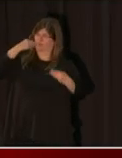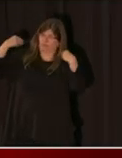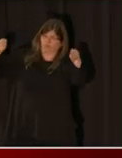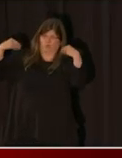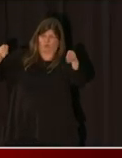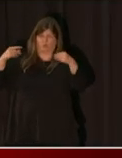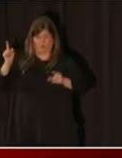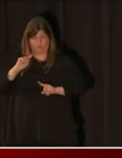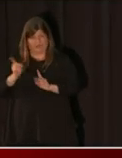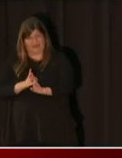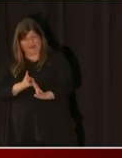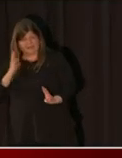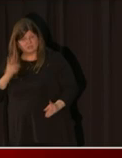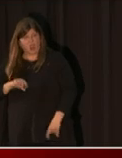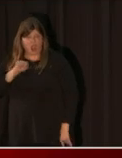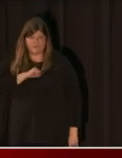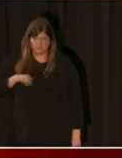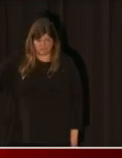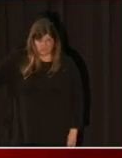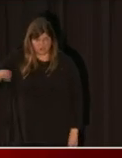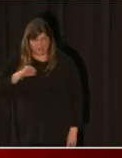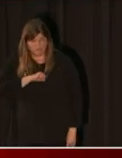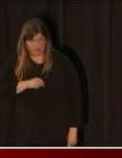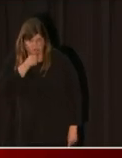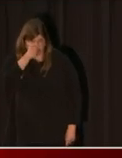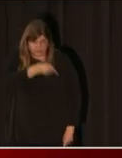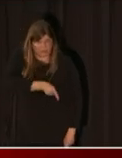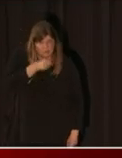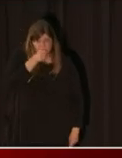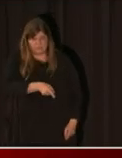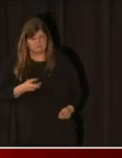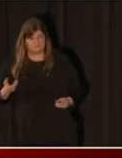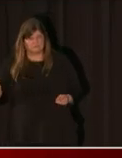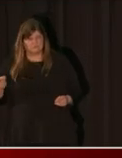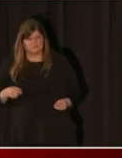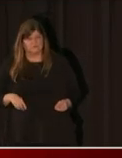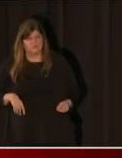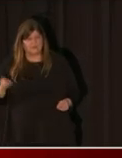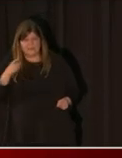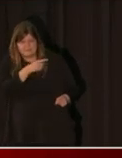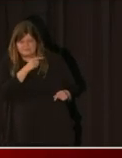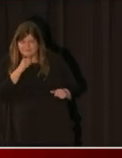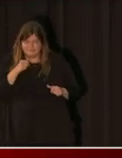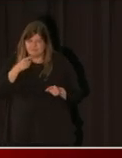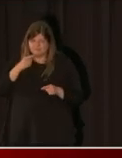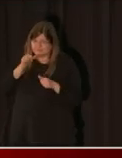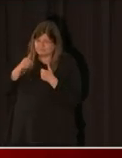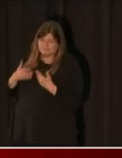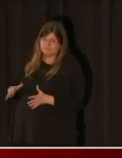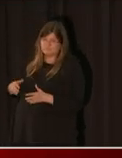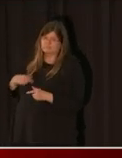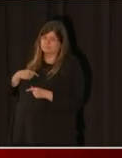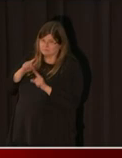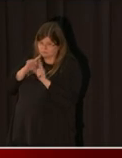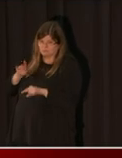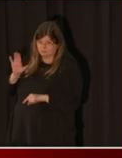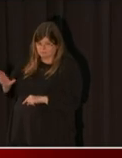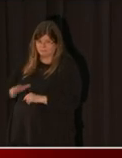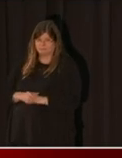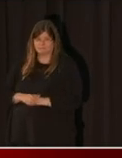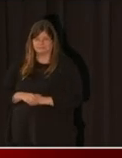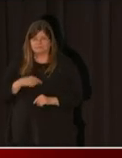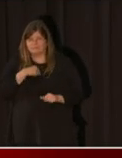are, let me finish. Okay, you've asked your question. Well, I'm going to respond. I'm